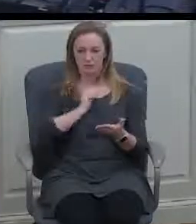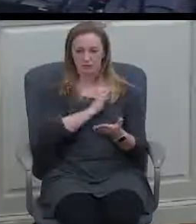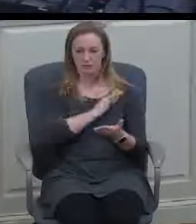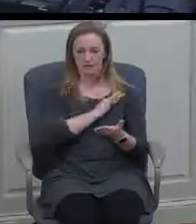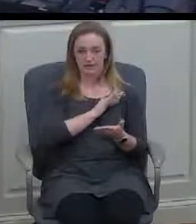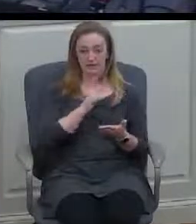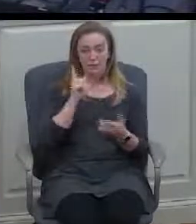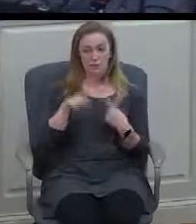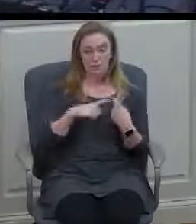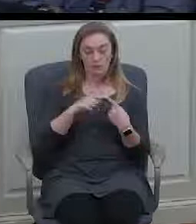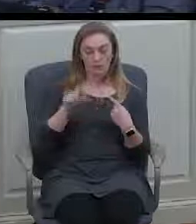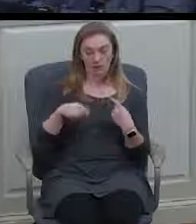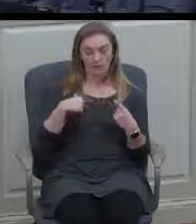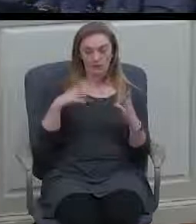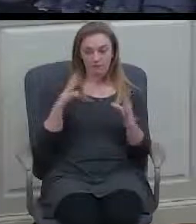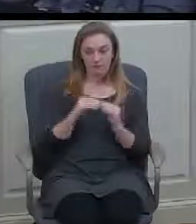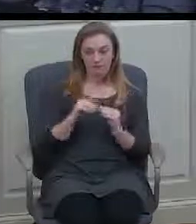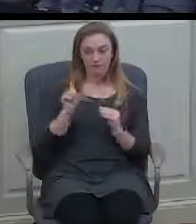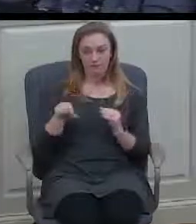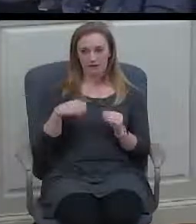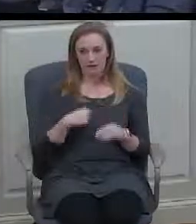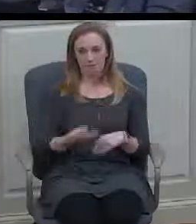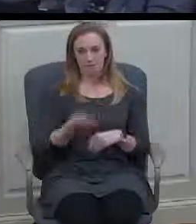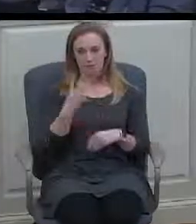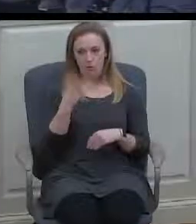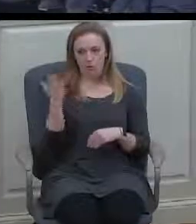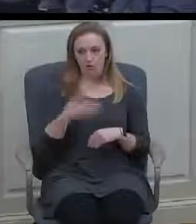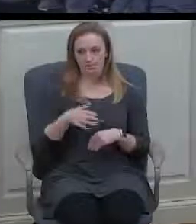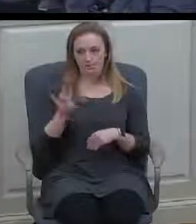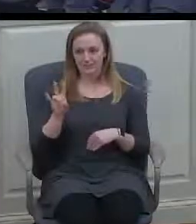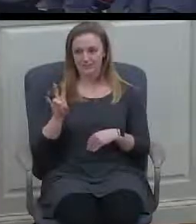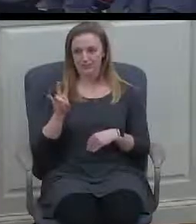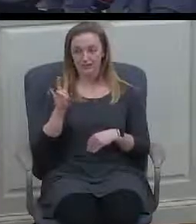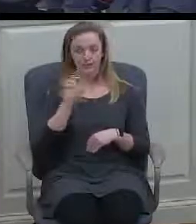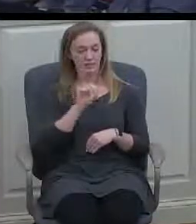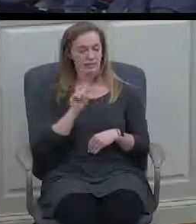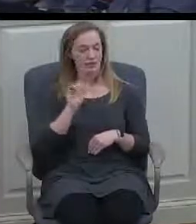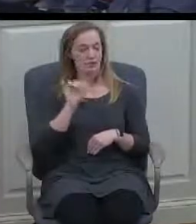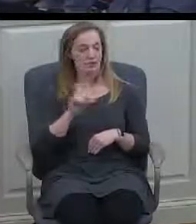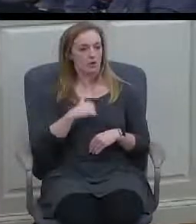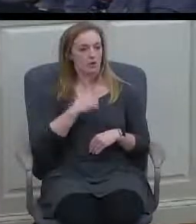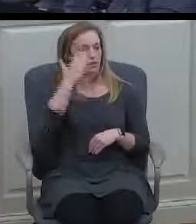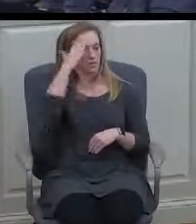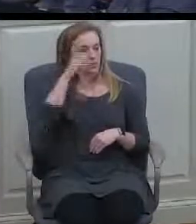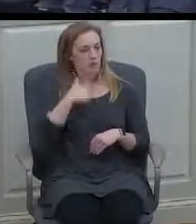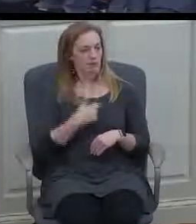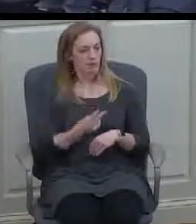so it is. Okay. I appreciate guess I was unaware there were 2 seats.